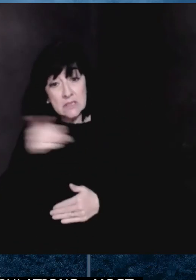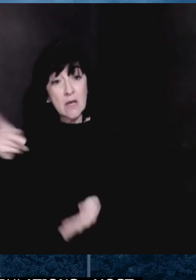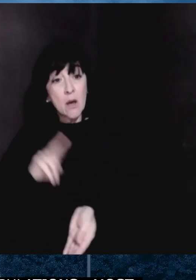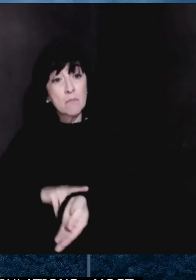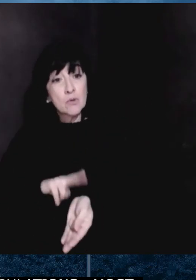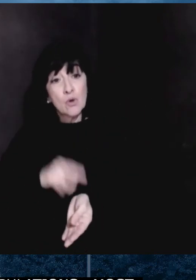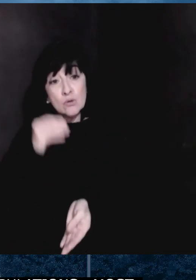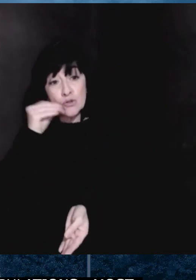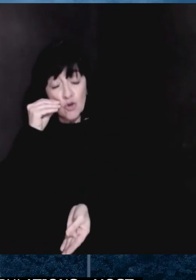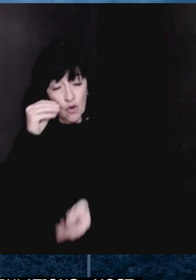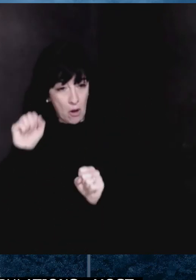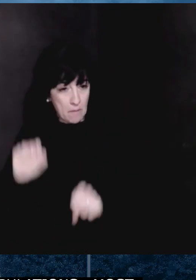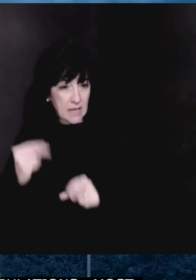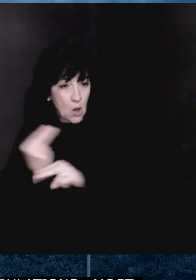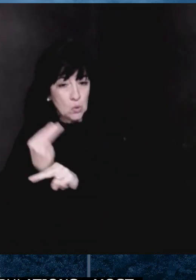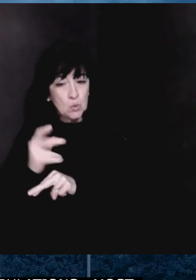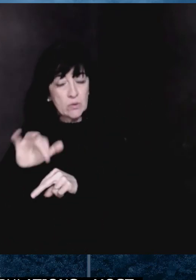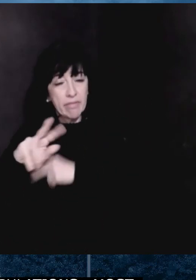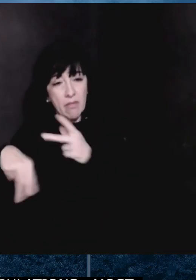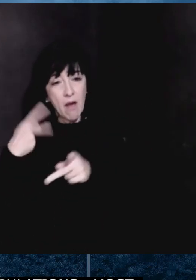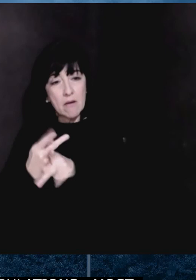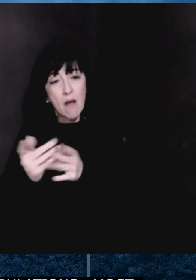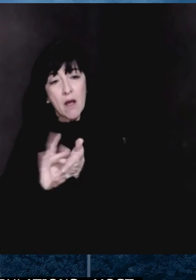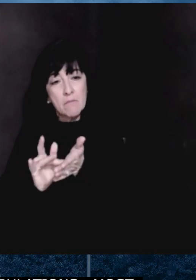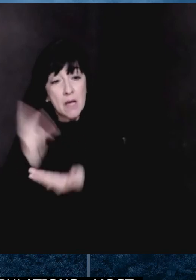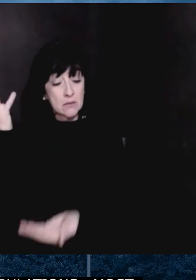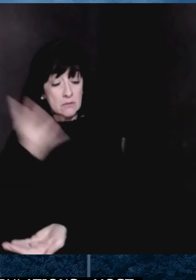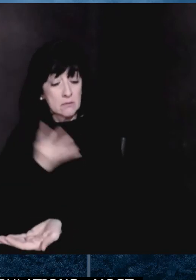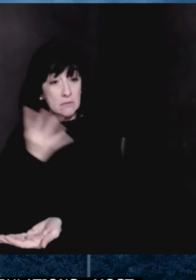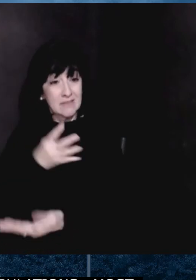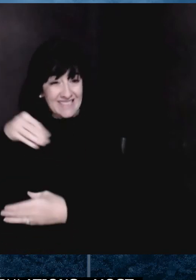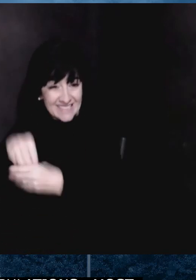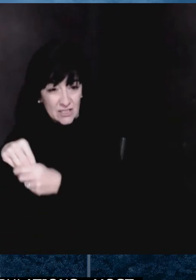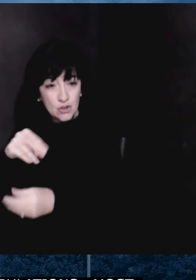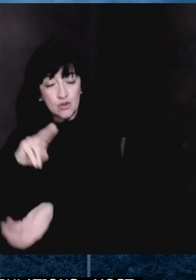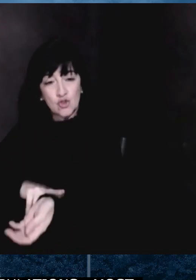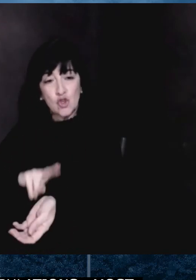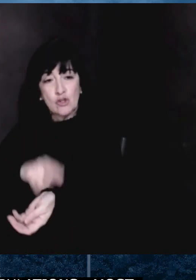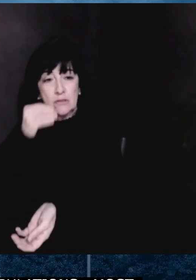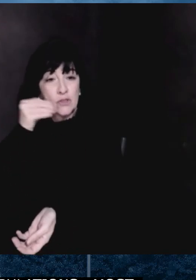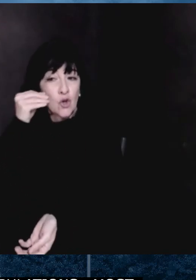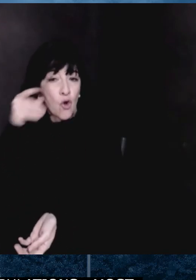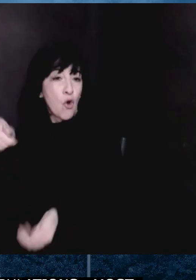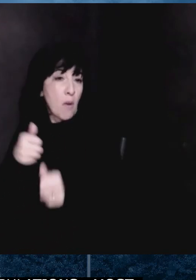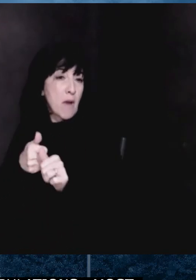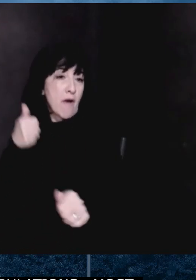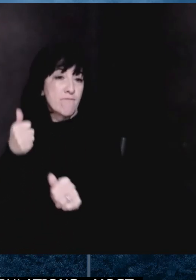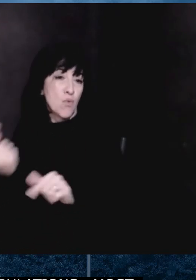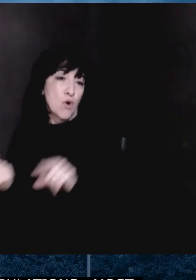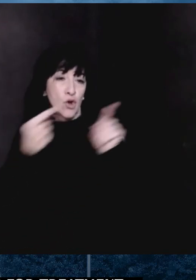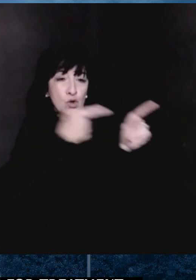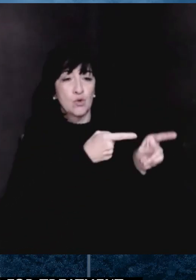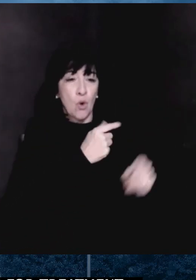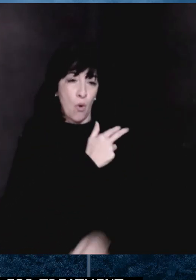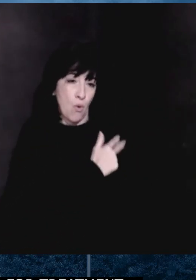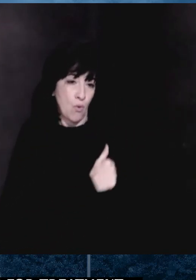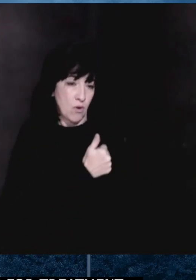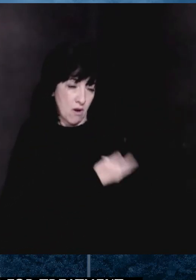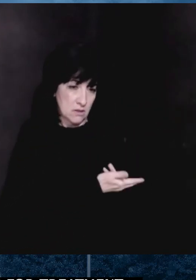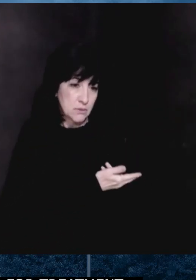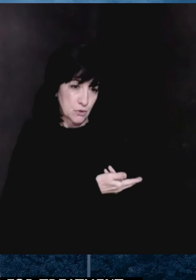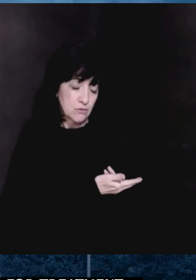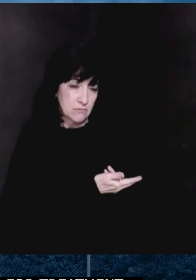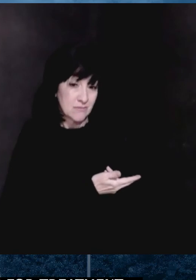a longer stay or stay at all in the hospital. And so all these mechanisms have been employed